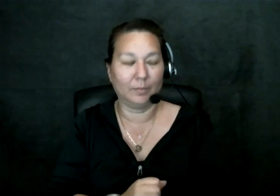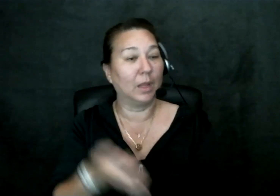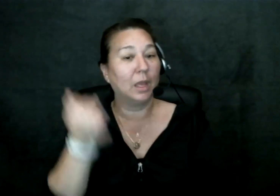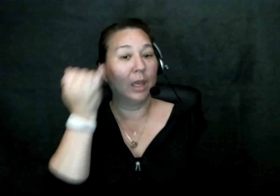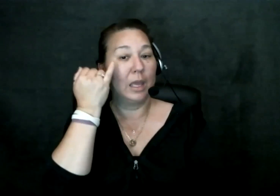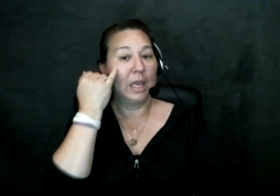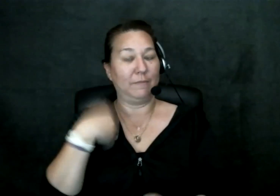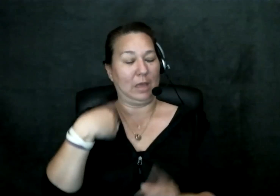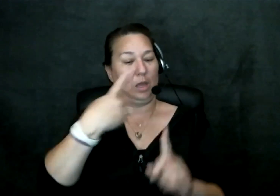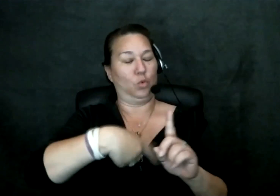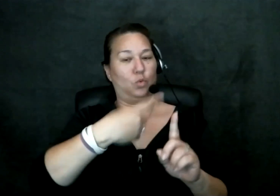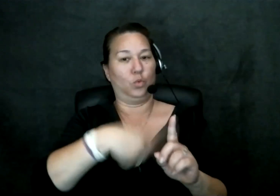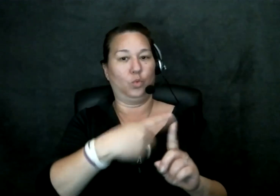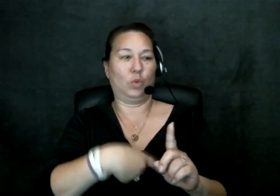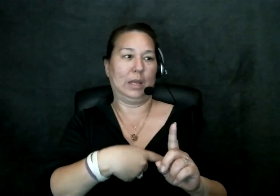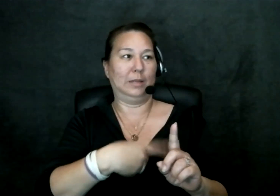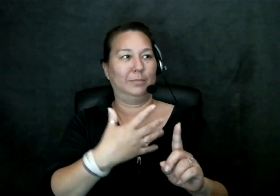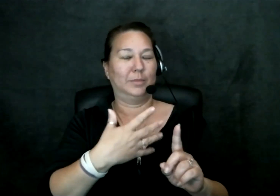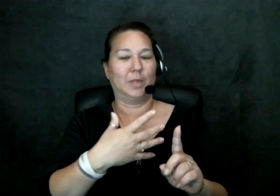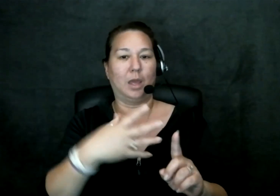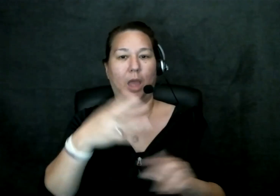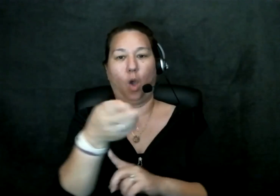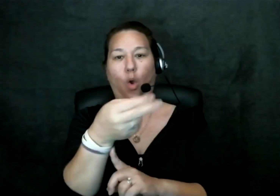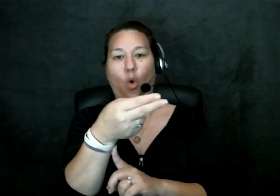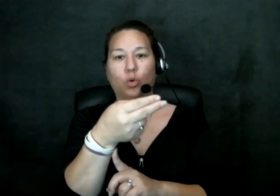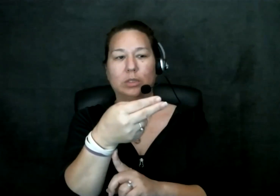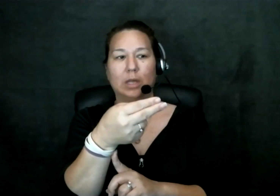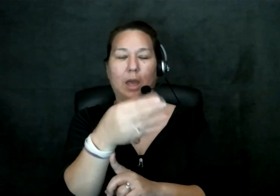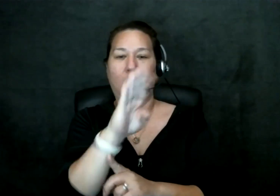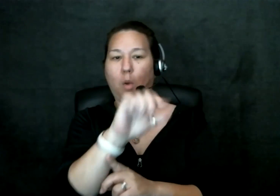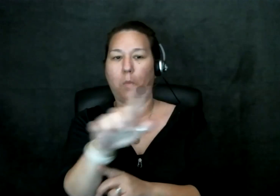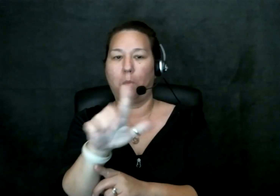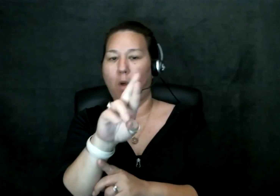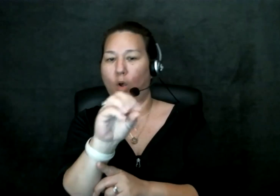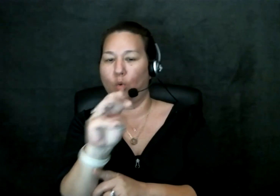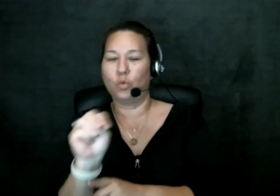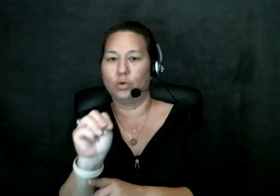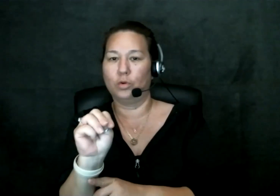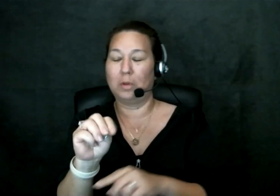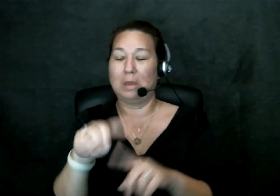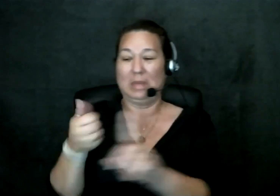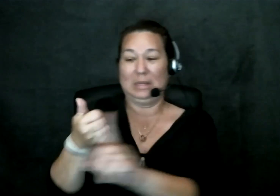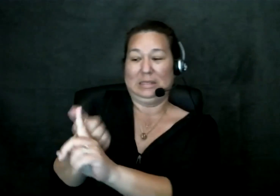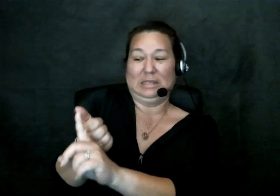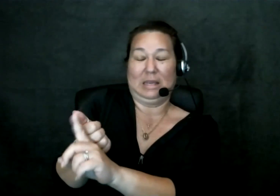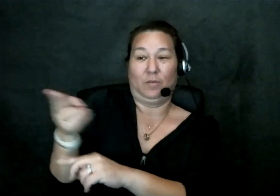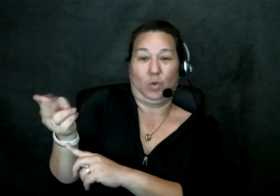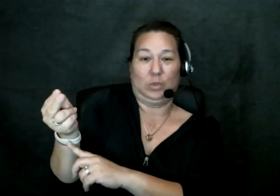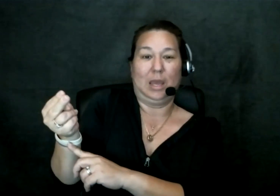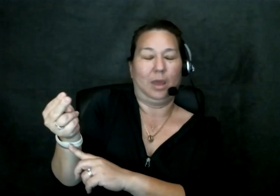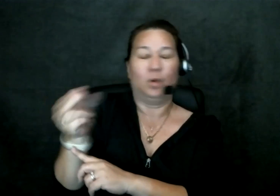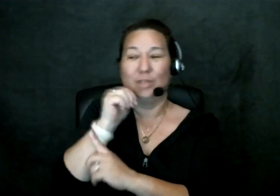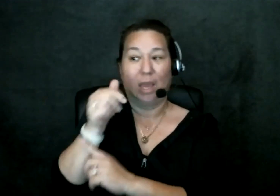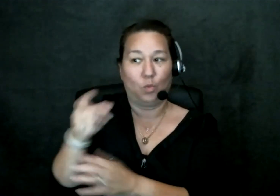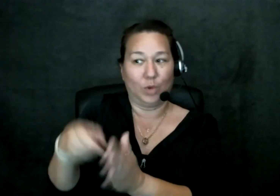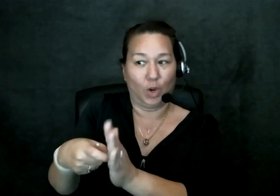hotel ballroom for an event and the hotel does not require masks for vaccinated guests, can